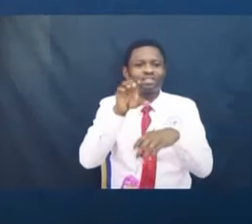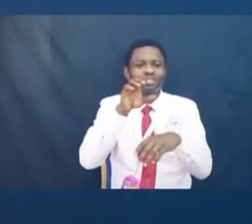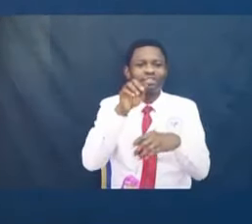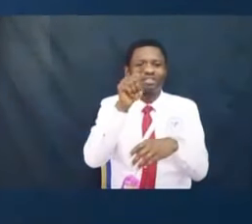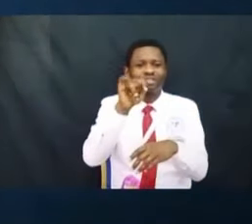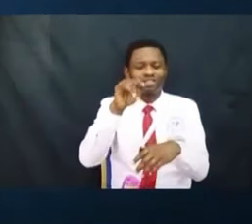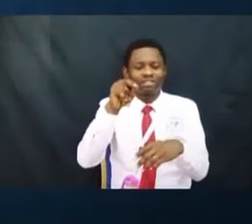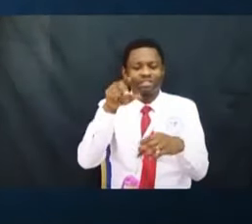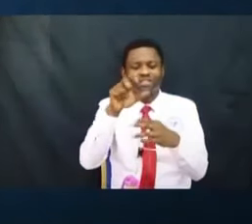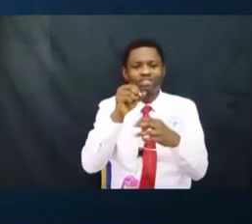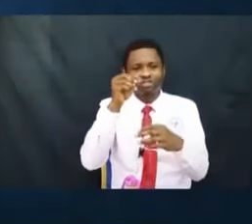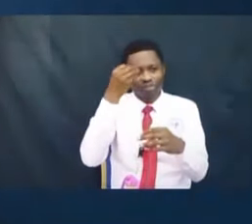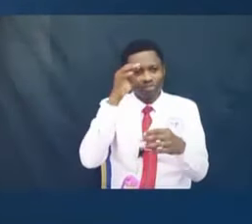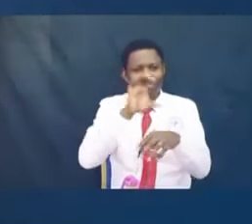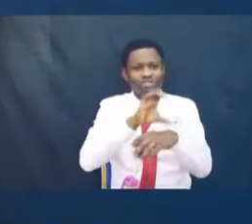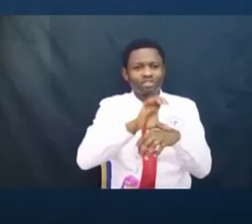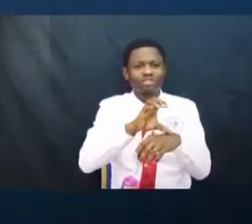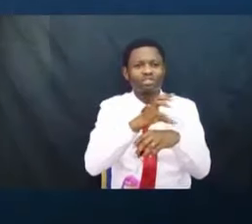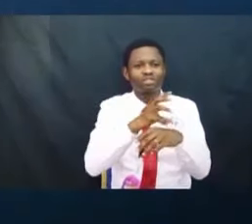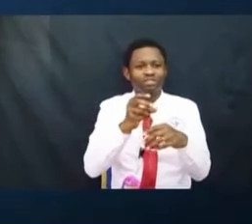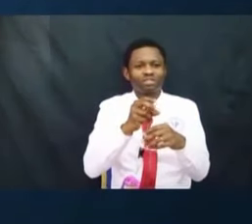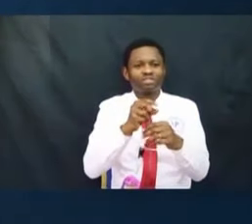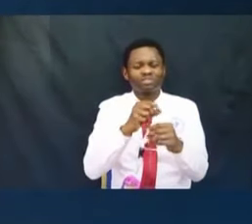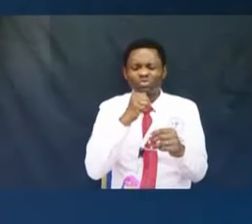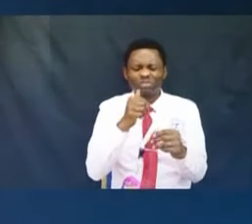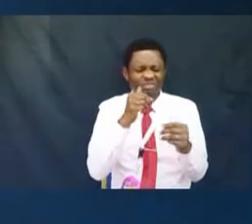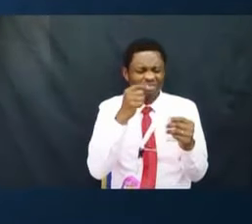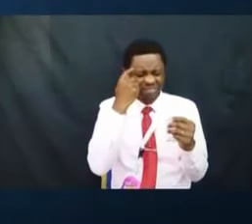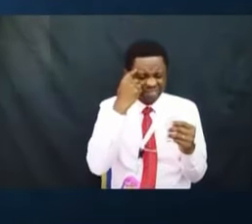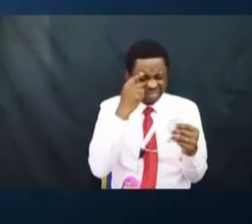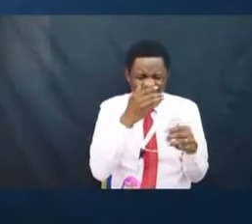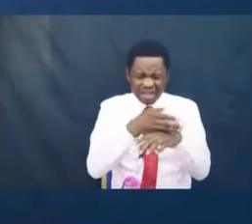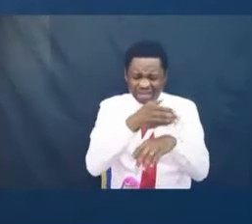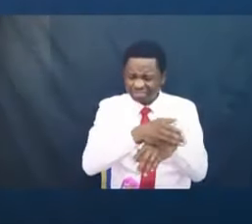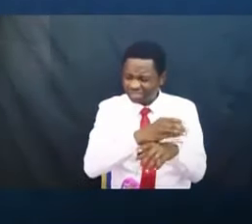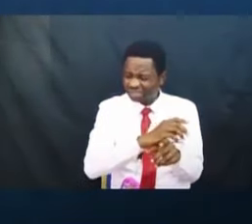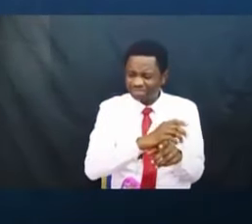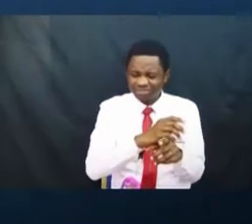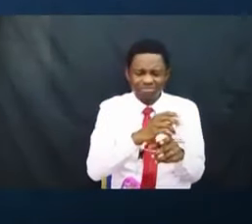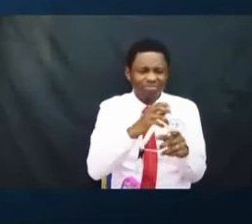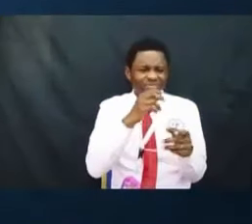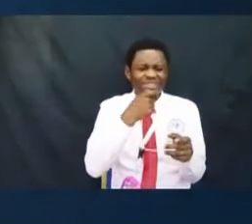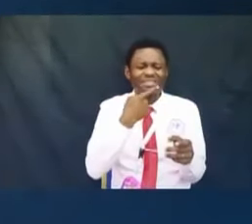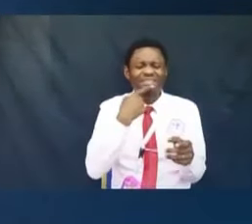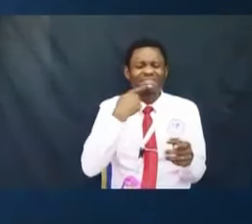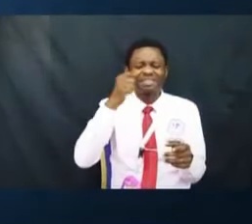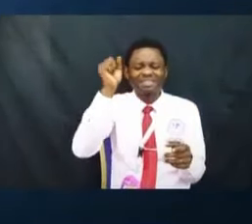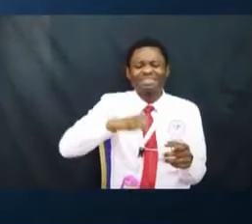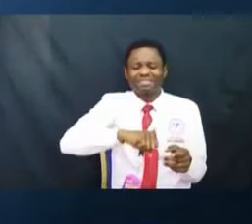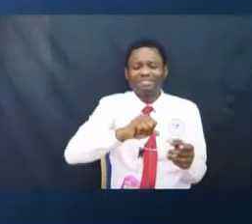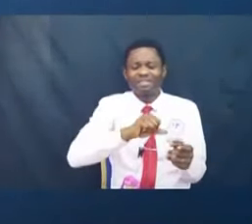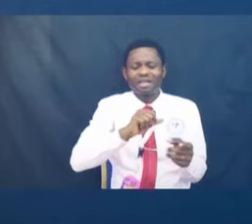you to, after saying yes to this, go and then rise against the church. Even our